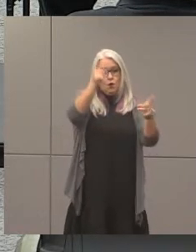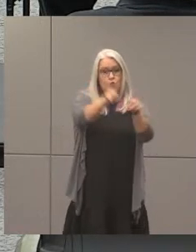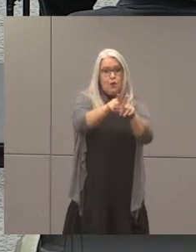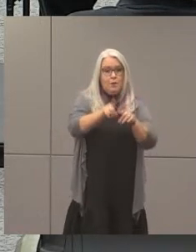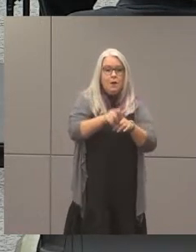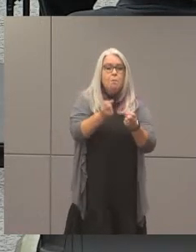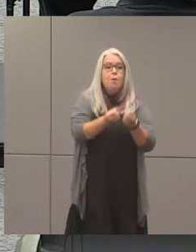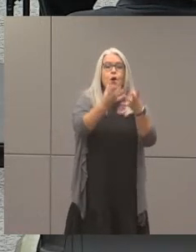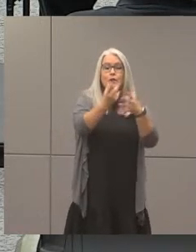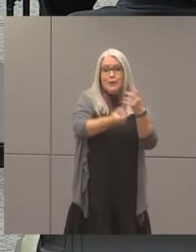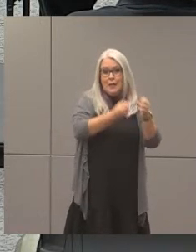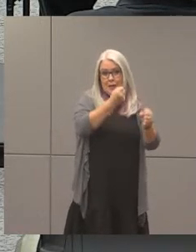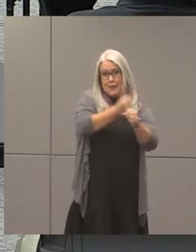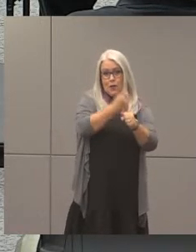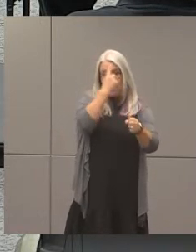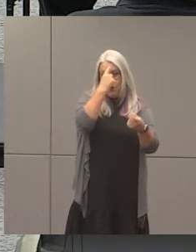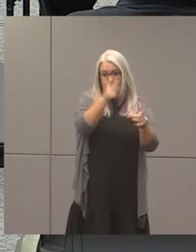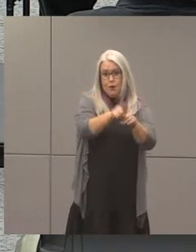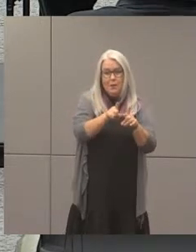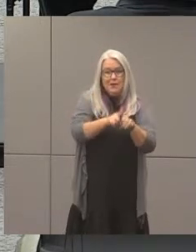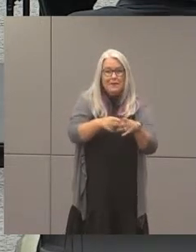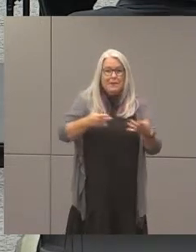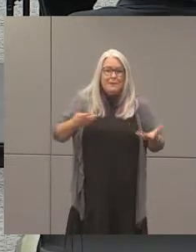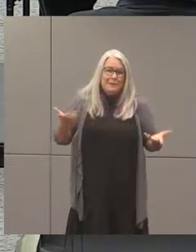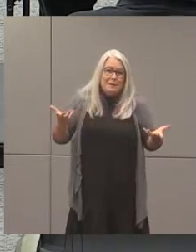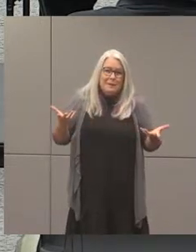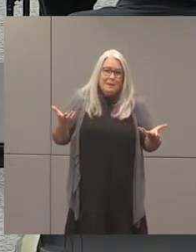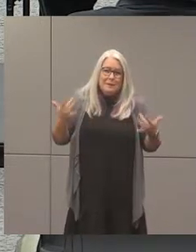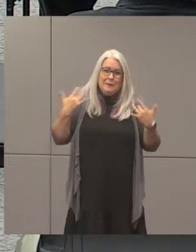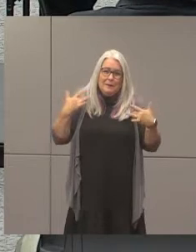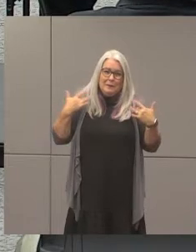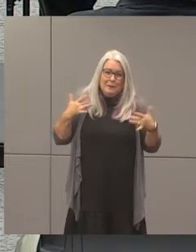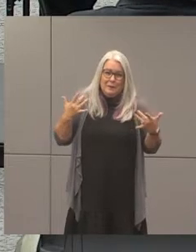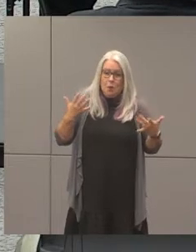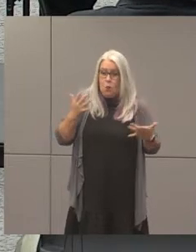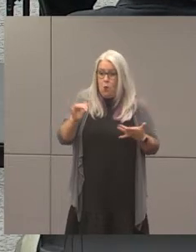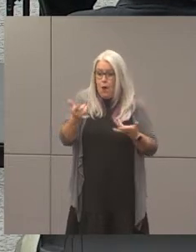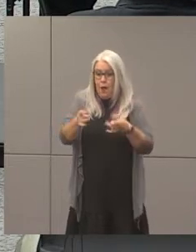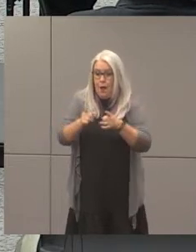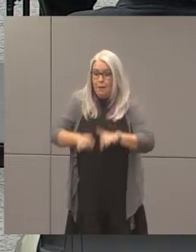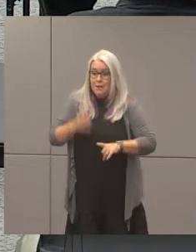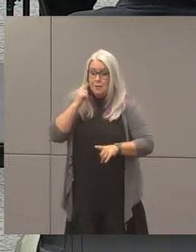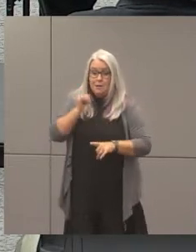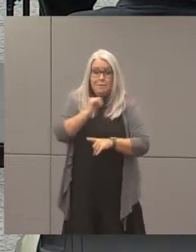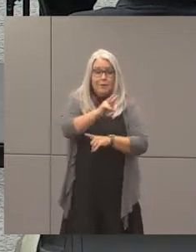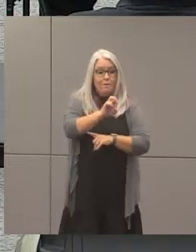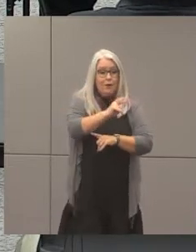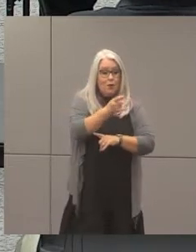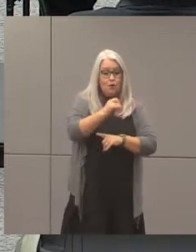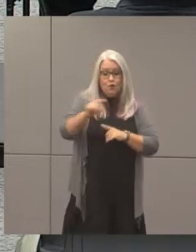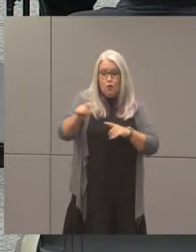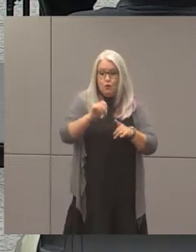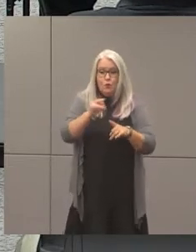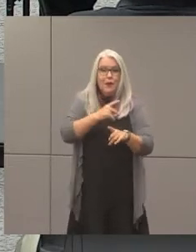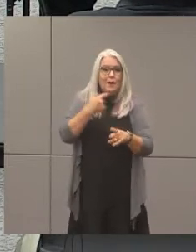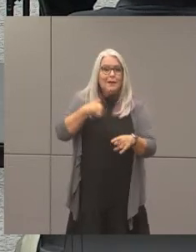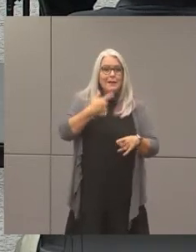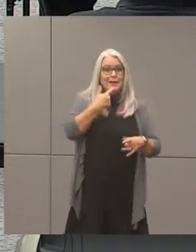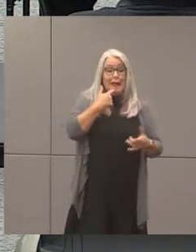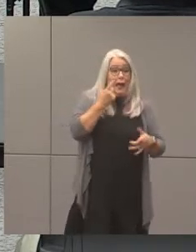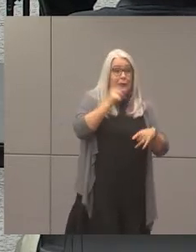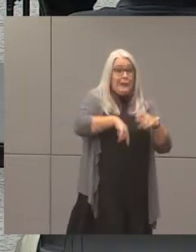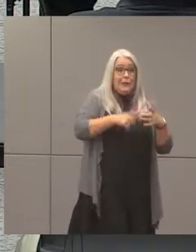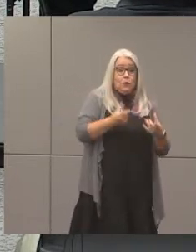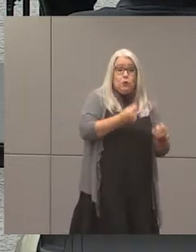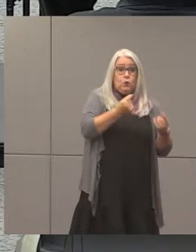multi-year agreements for price don't mean a lot. I mean, what do you do if the vendor calls you back and says, okay, I can't do this anymore? I